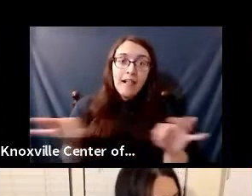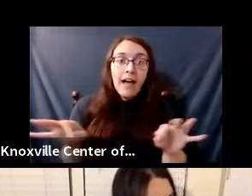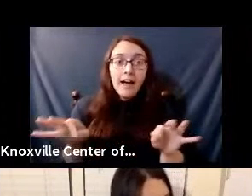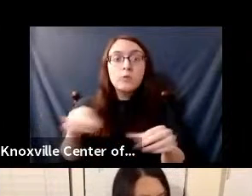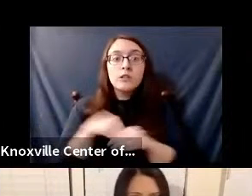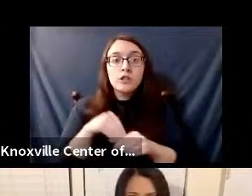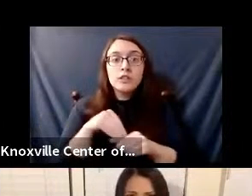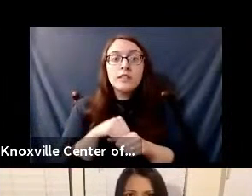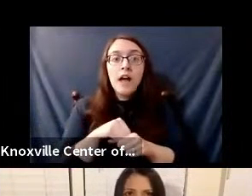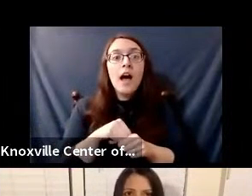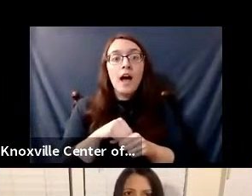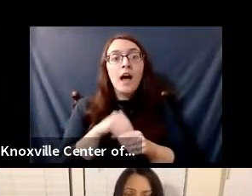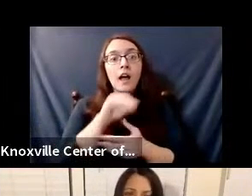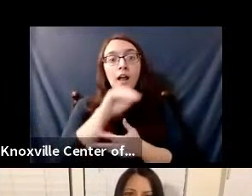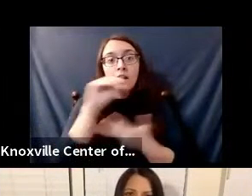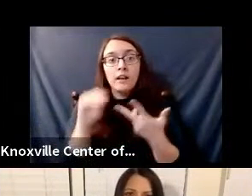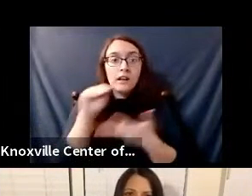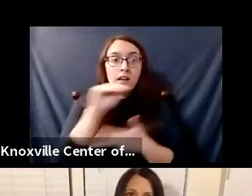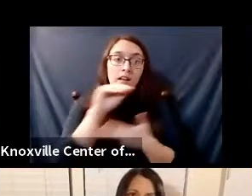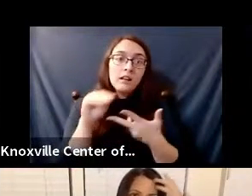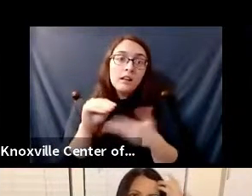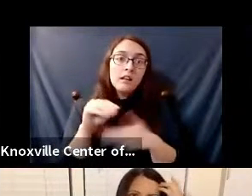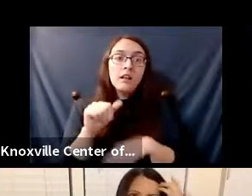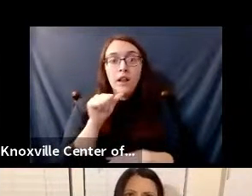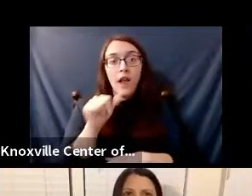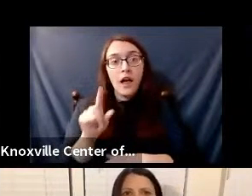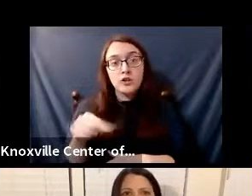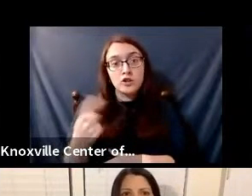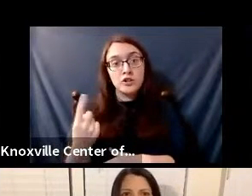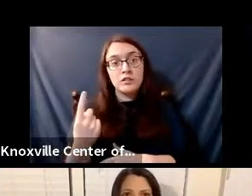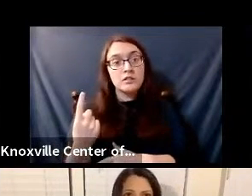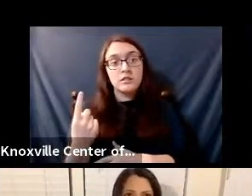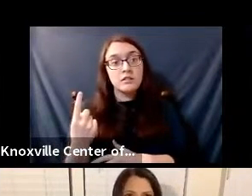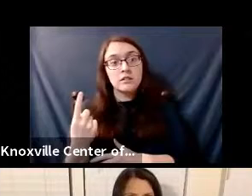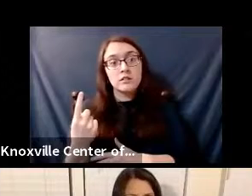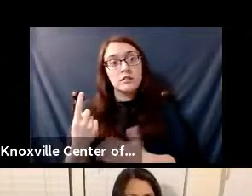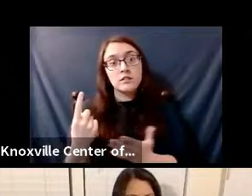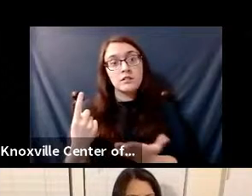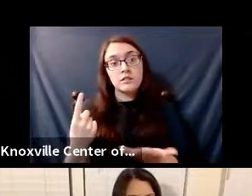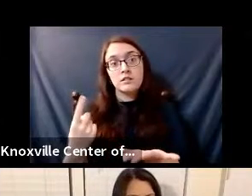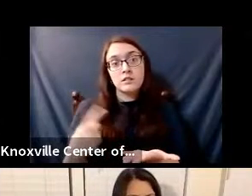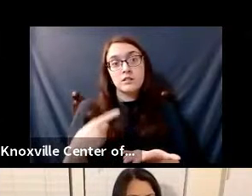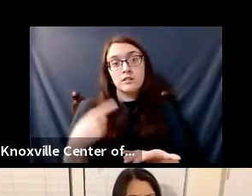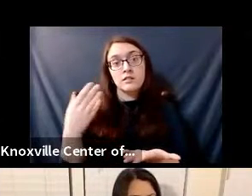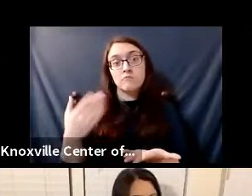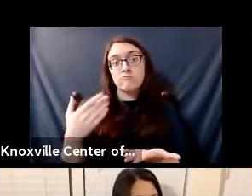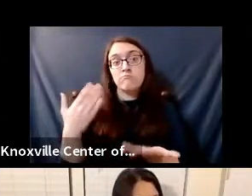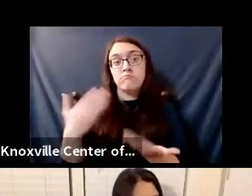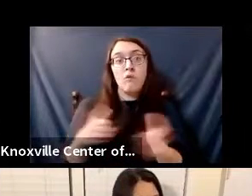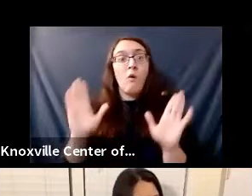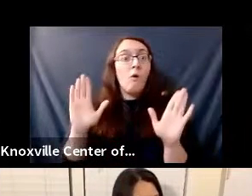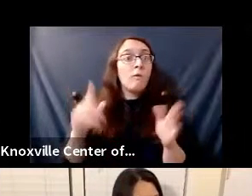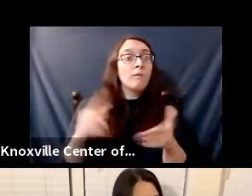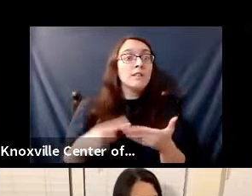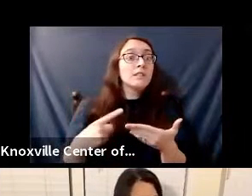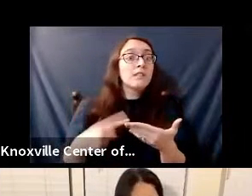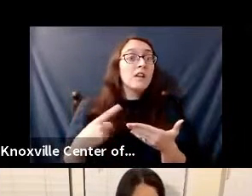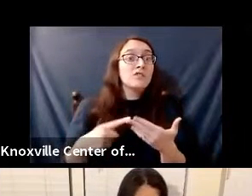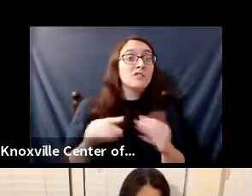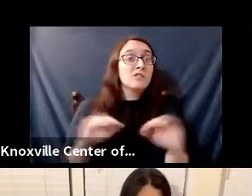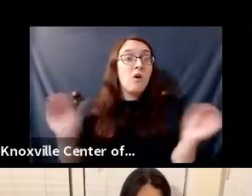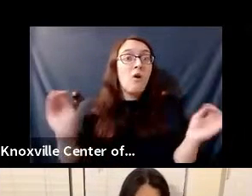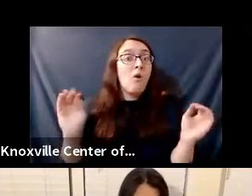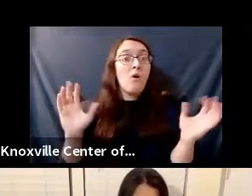from one number to another, rather than having these just open discussions without